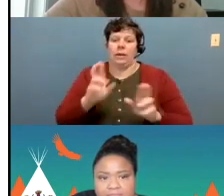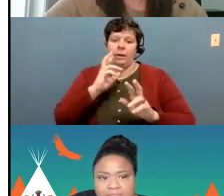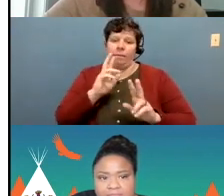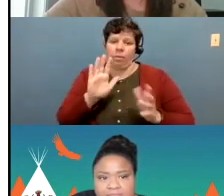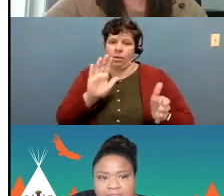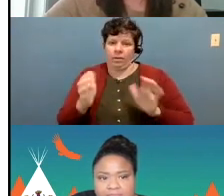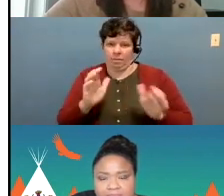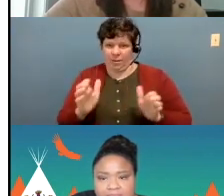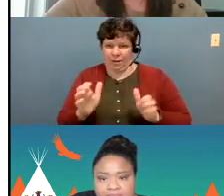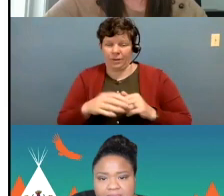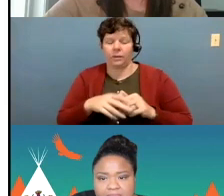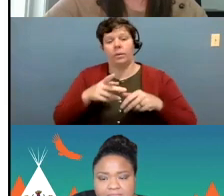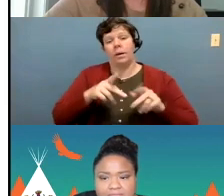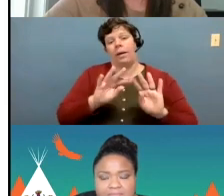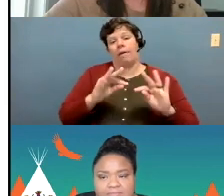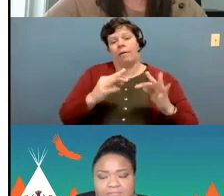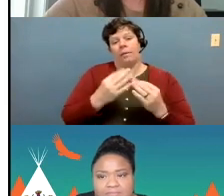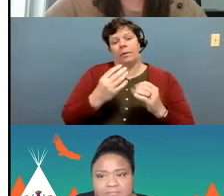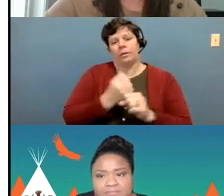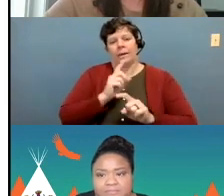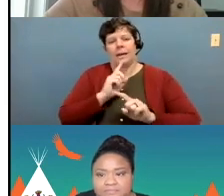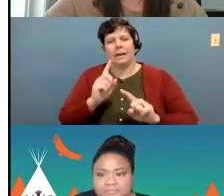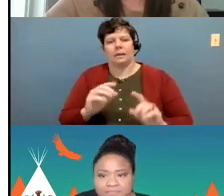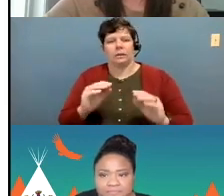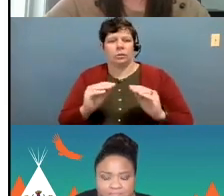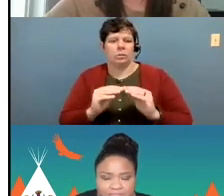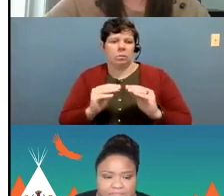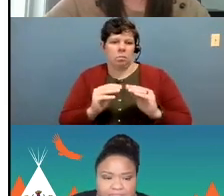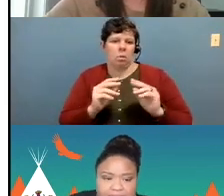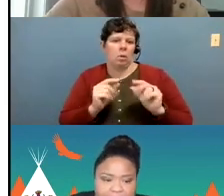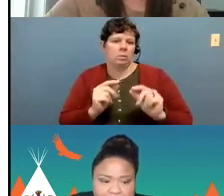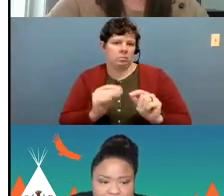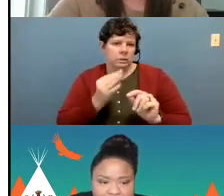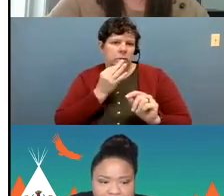And this will allow families to get those answers on their missing loved one as soon as possible.